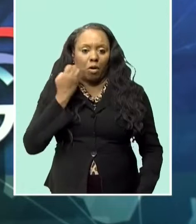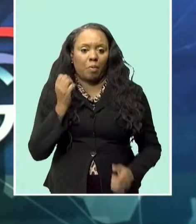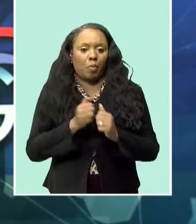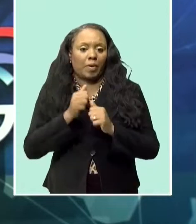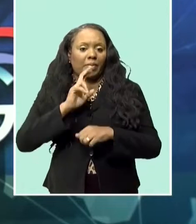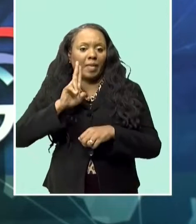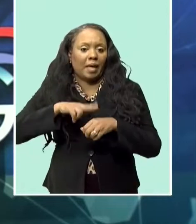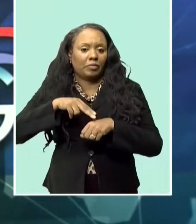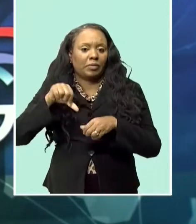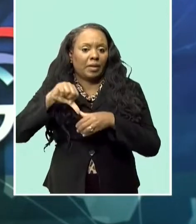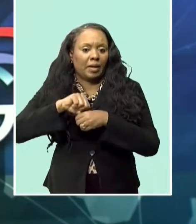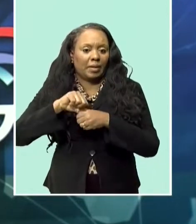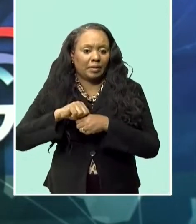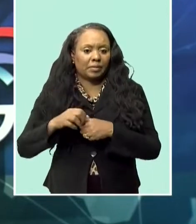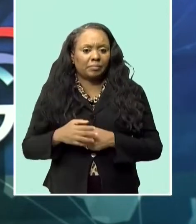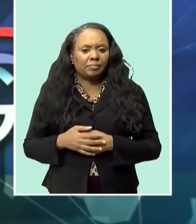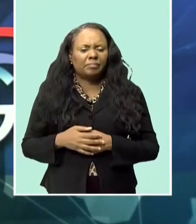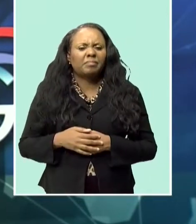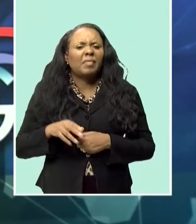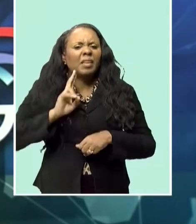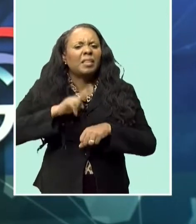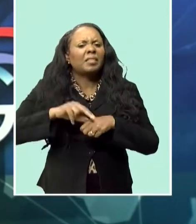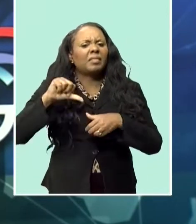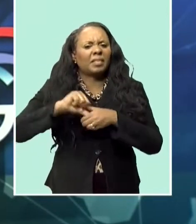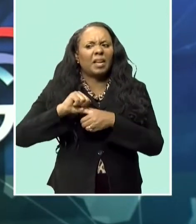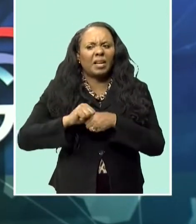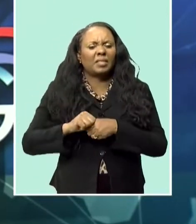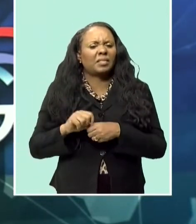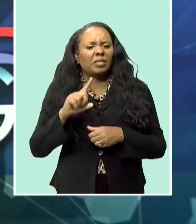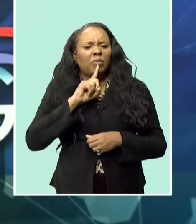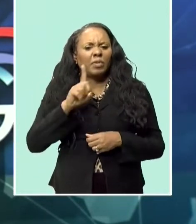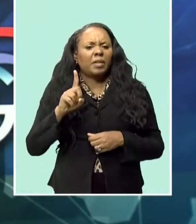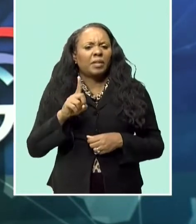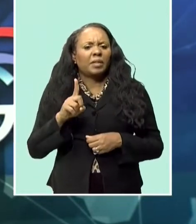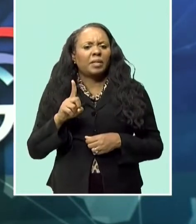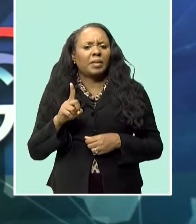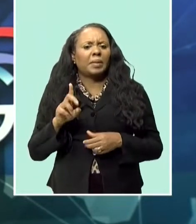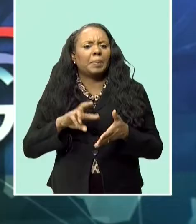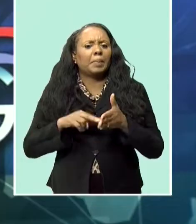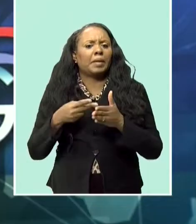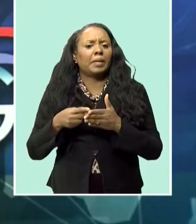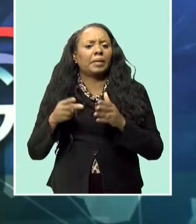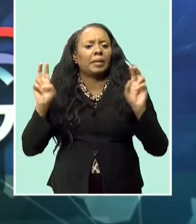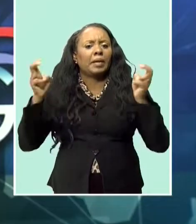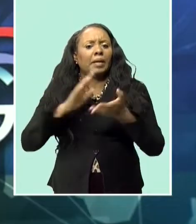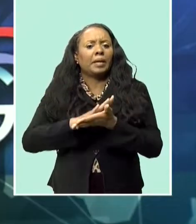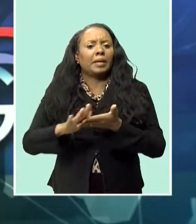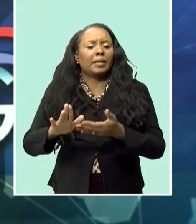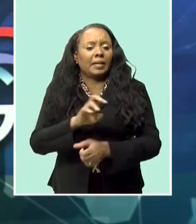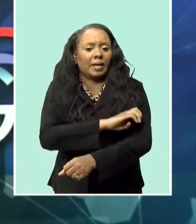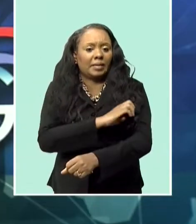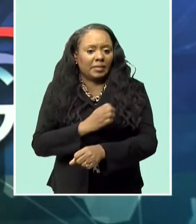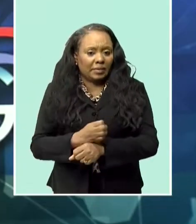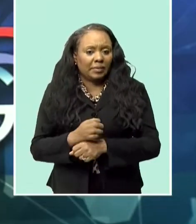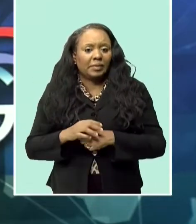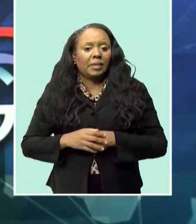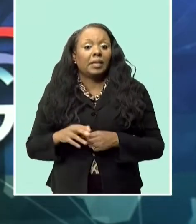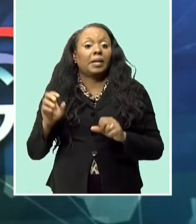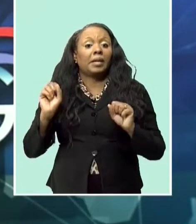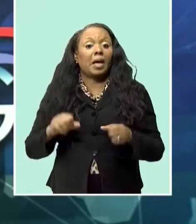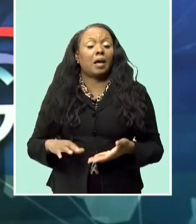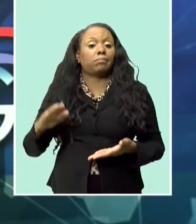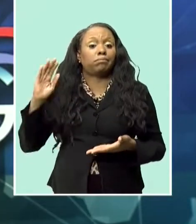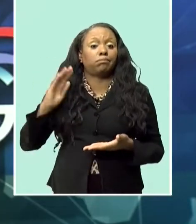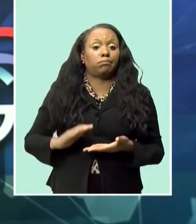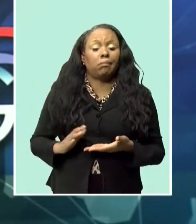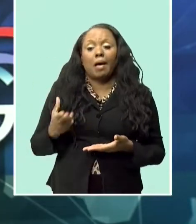Noting that natural gas is seen as a bridge to clean energy, Ms. Motley suggested this could undermine the island's commitments to reducing emissions and adapting